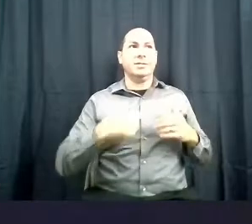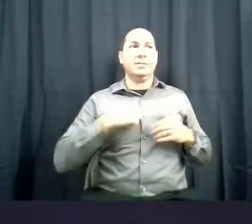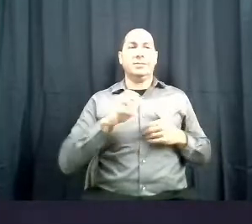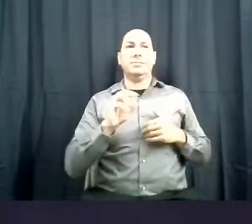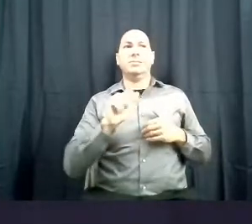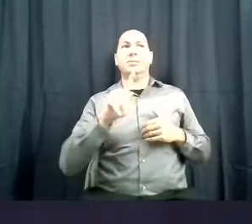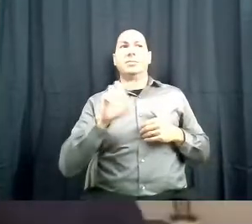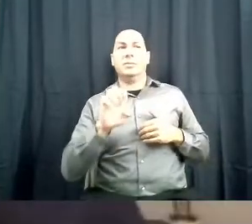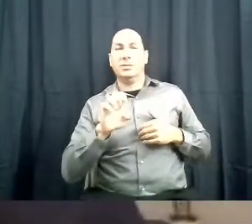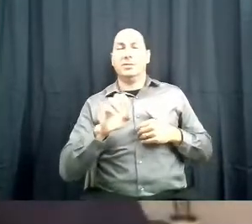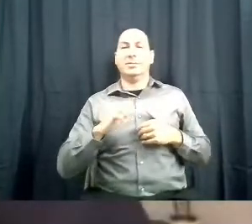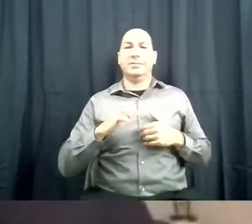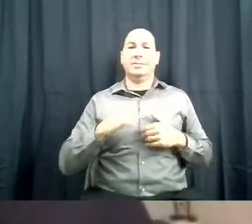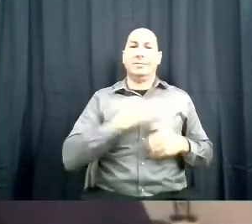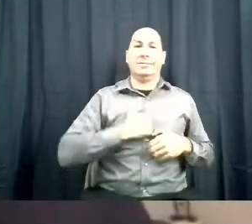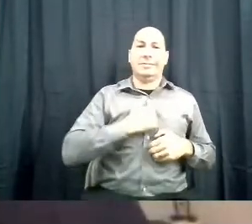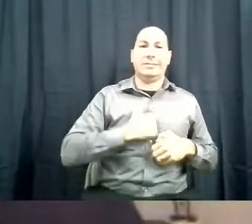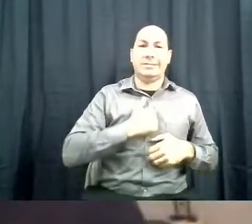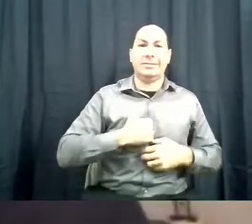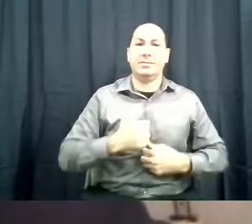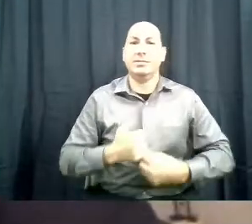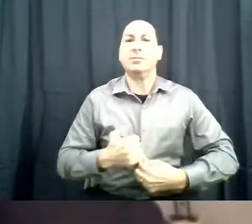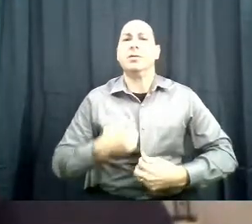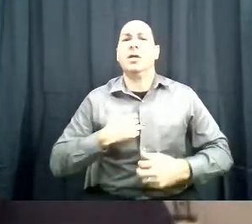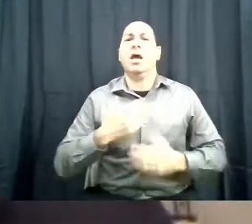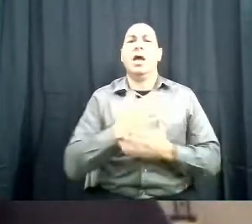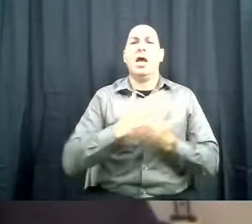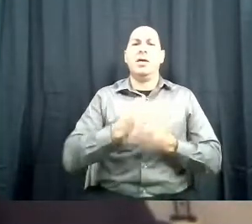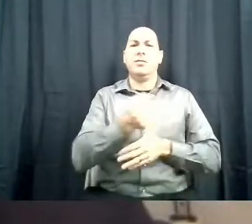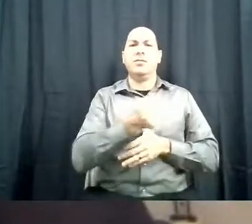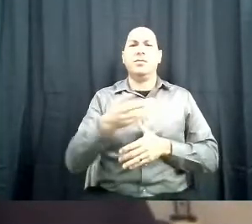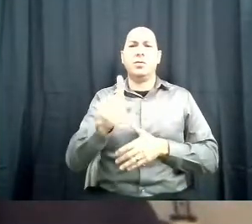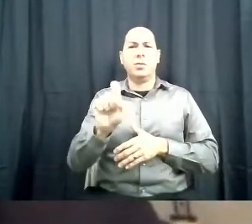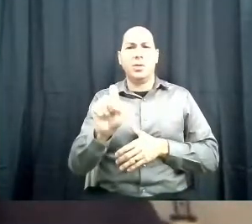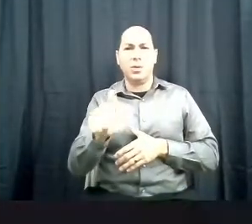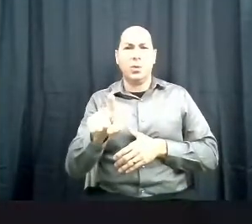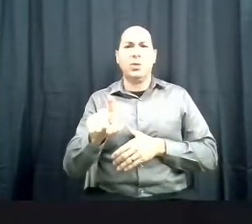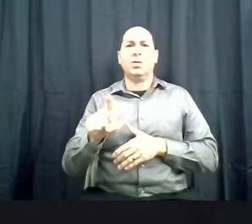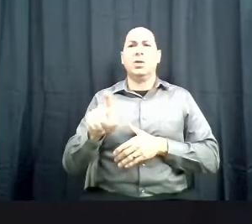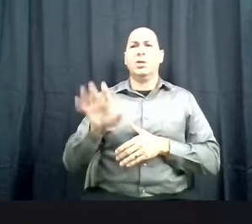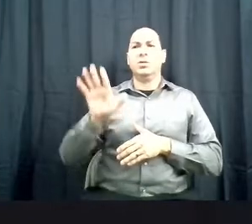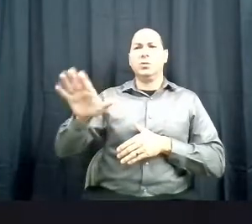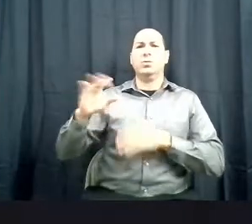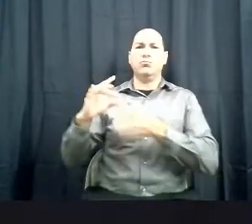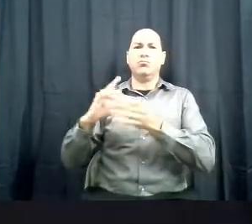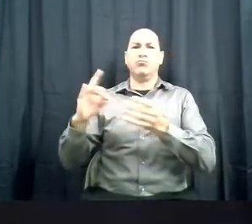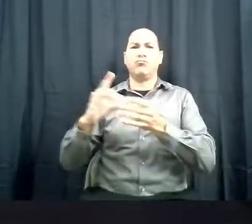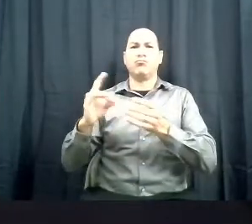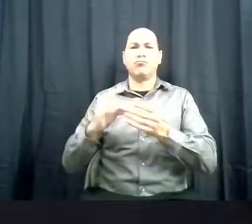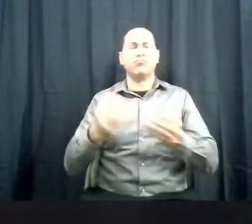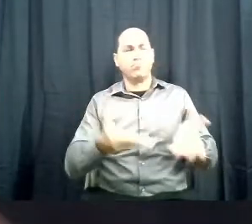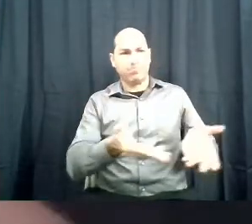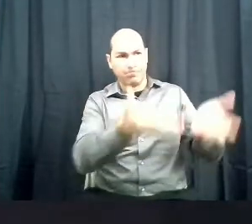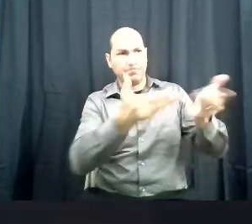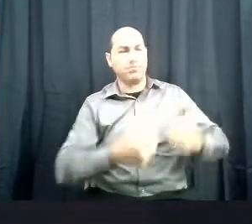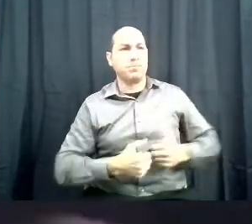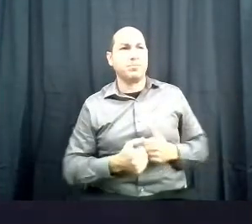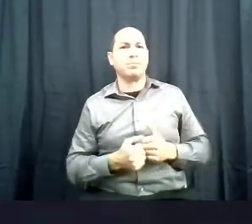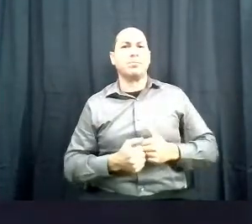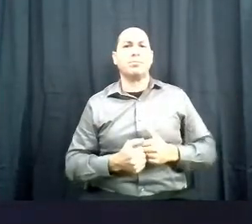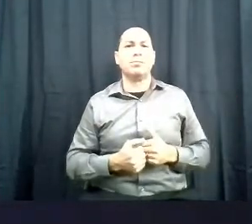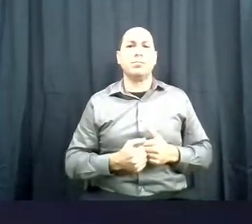I forgot. I have a few questions based on the presentation. Go ahead. Right? Is that good?